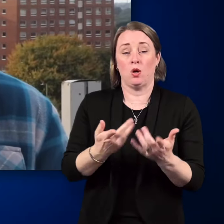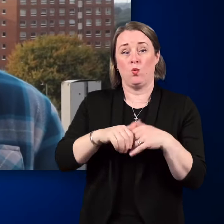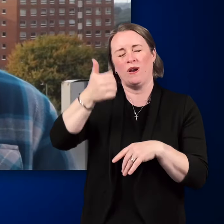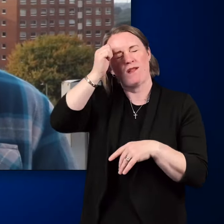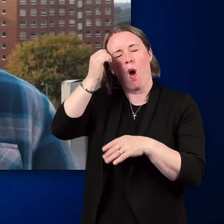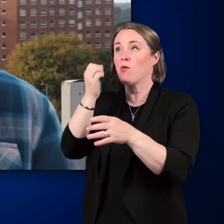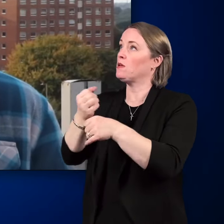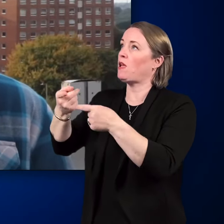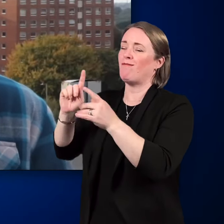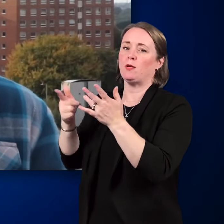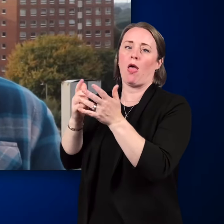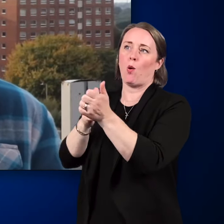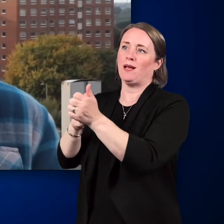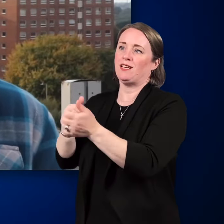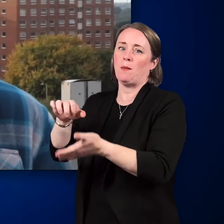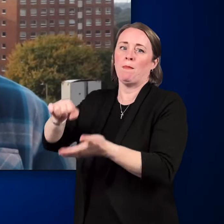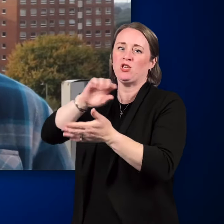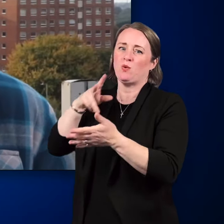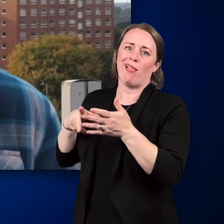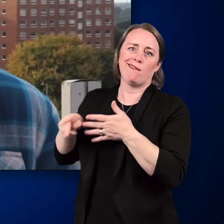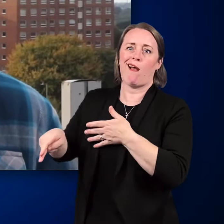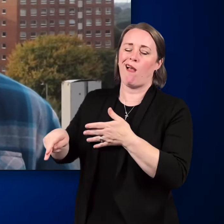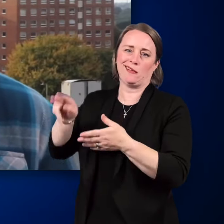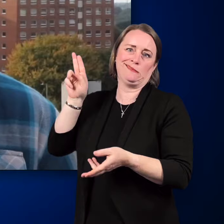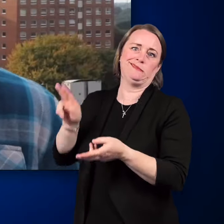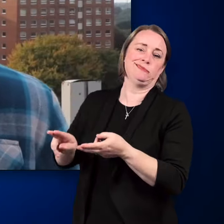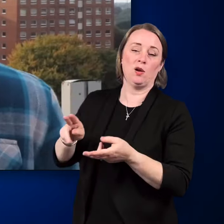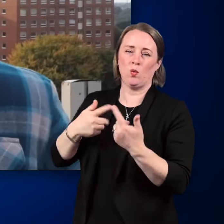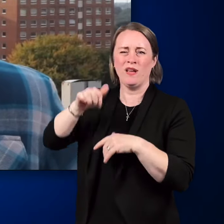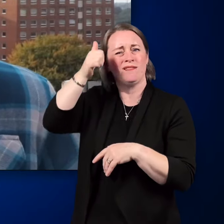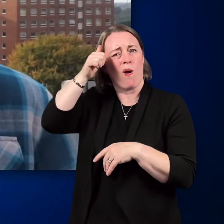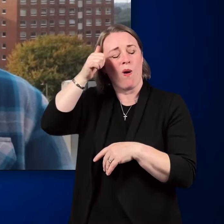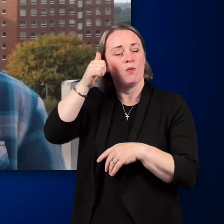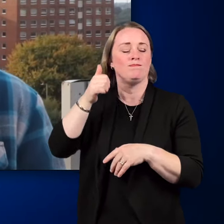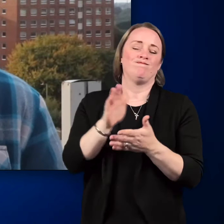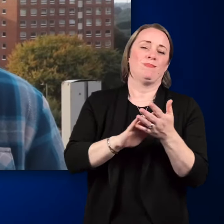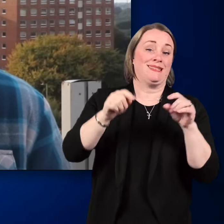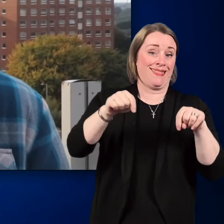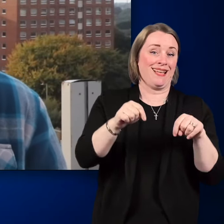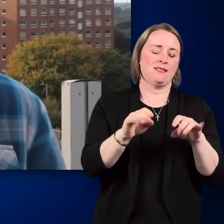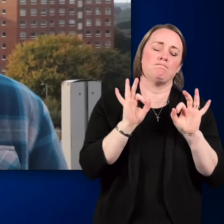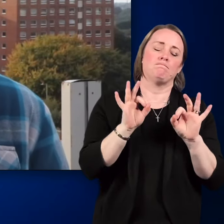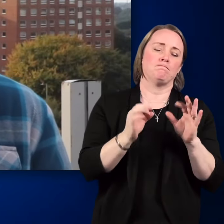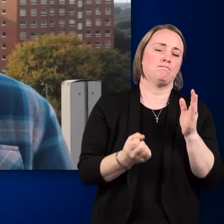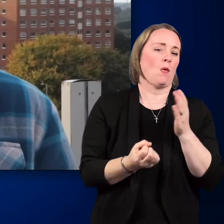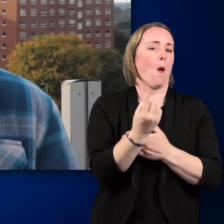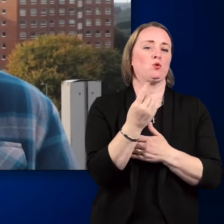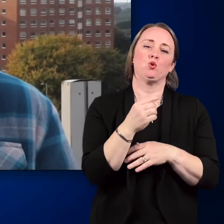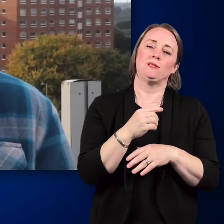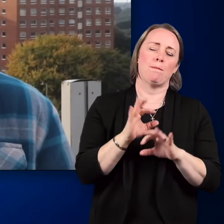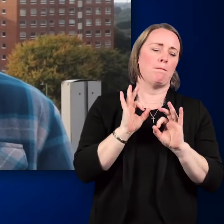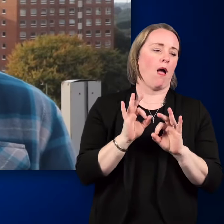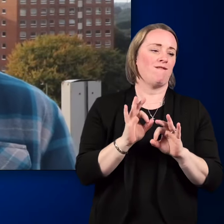other agencies are going to be a little bit tighter, is this an opportune time for